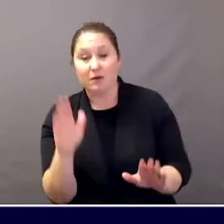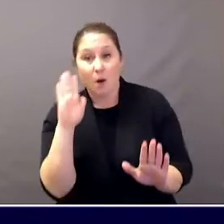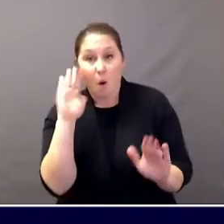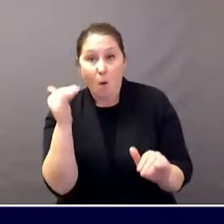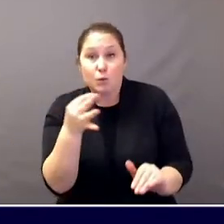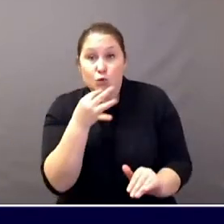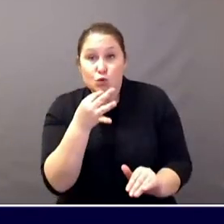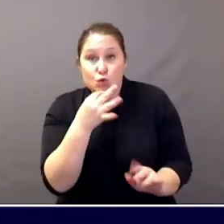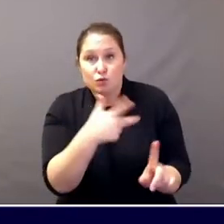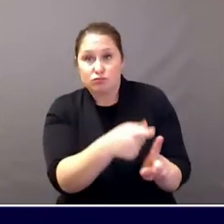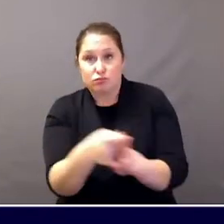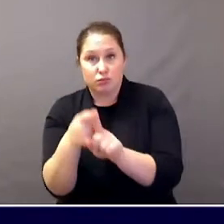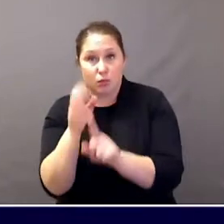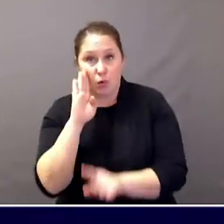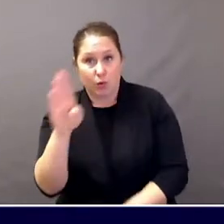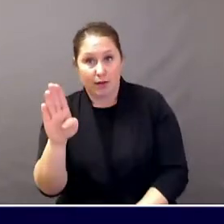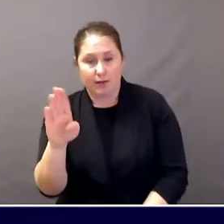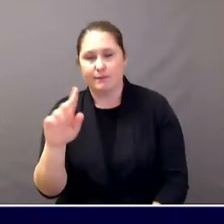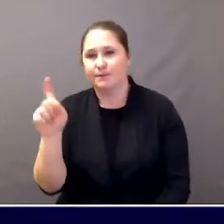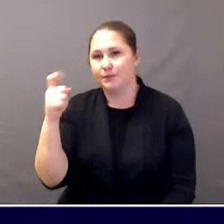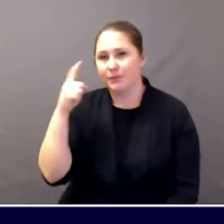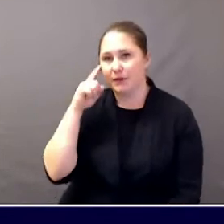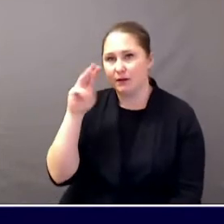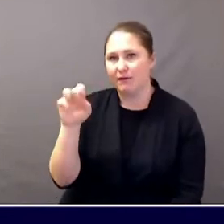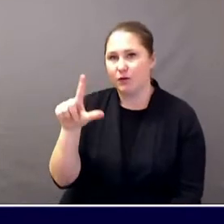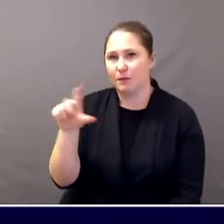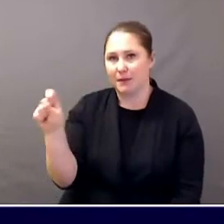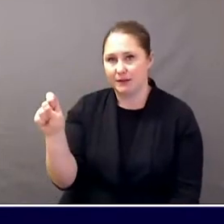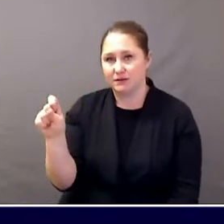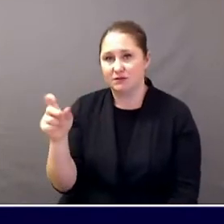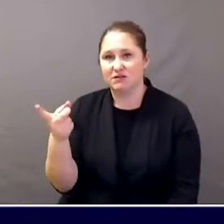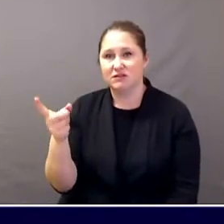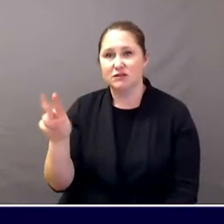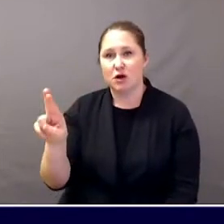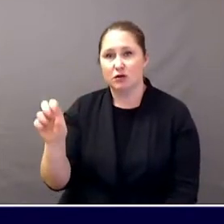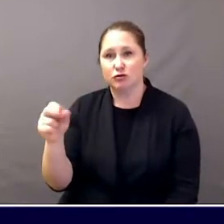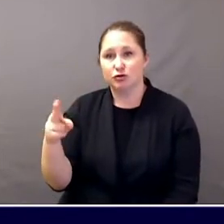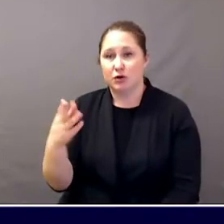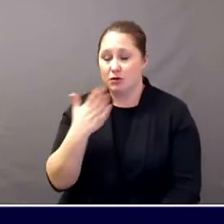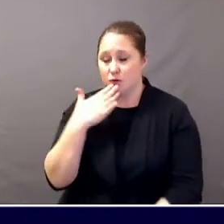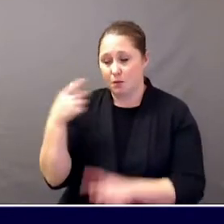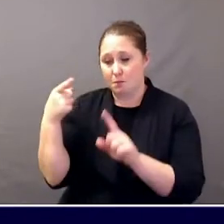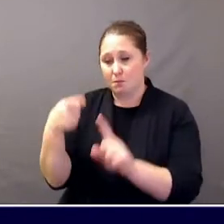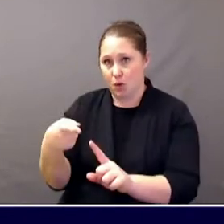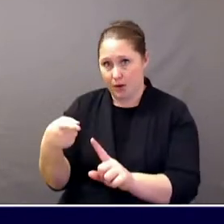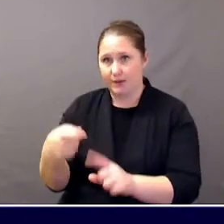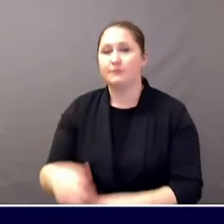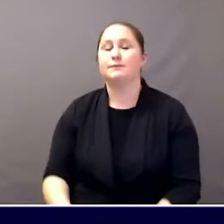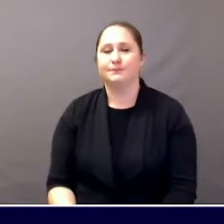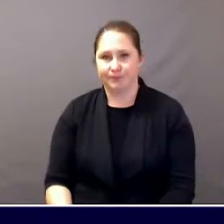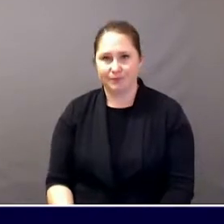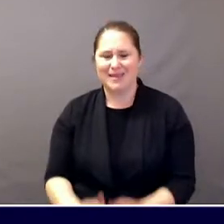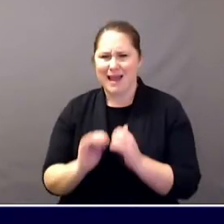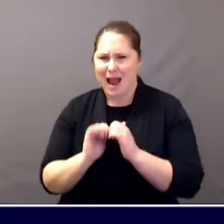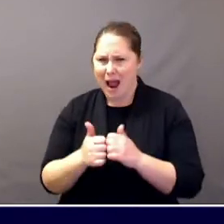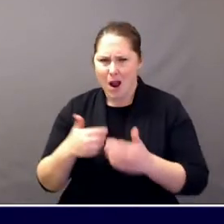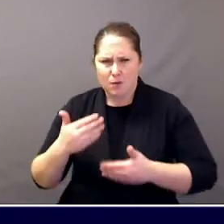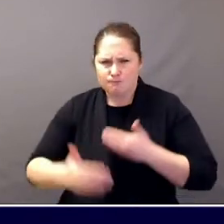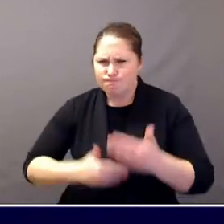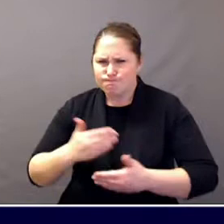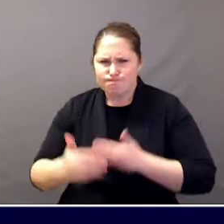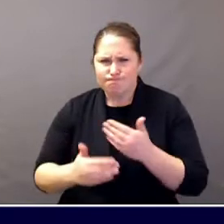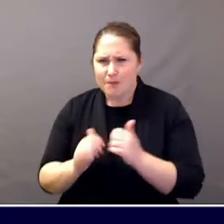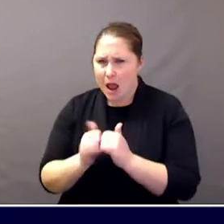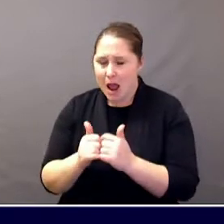And I think Dr. Shah has pointed this out before, but logistically, some of the hurdles you already know about are the fact that the Pfizer needs to